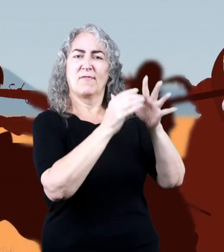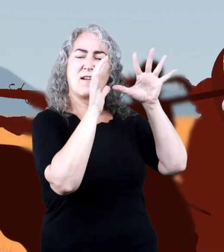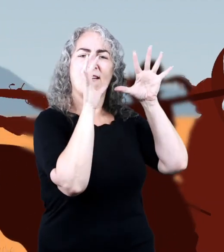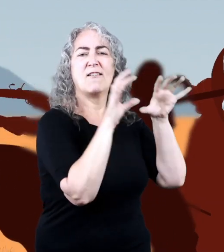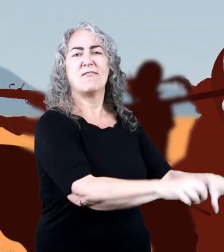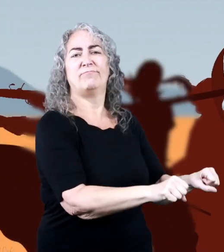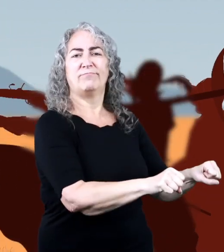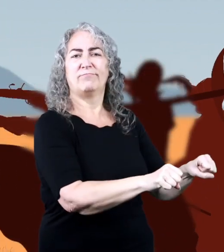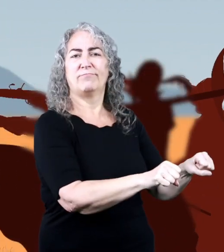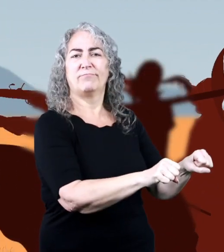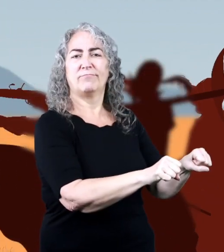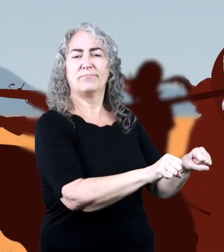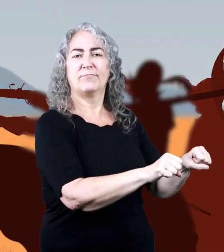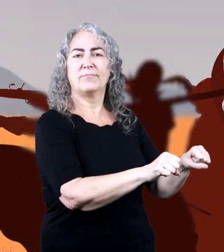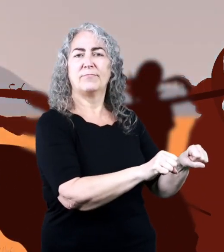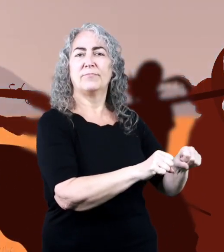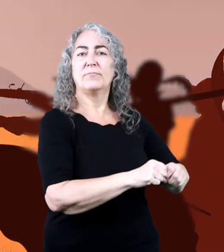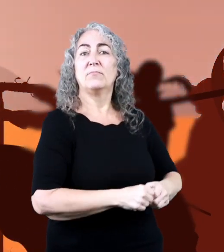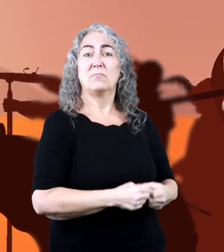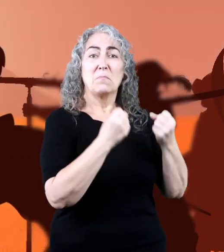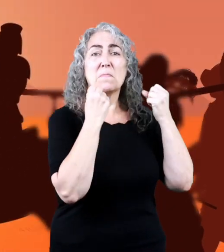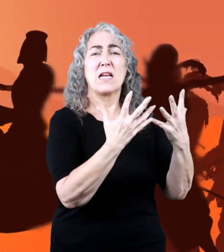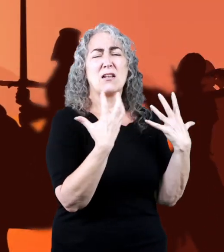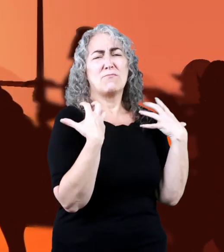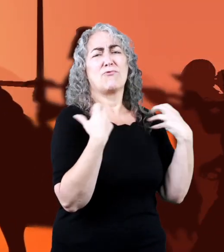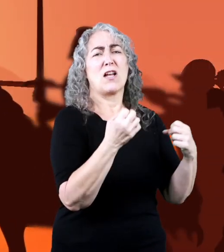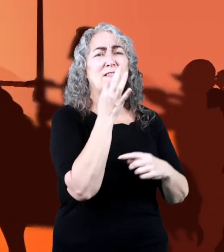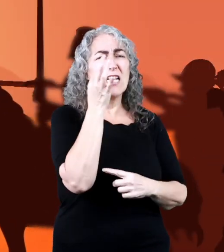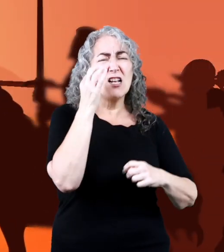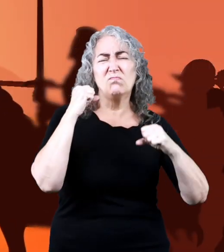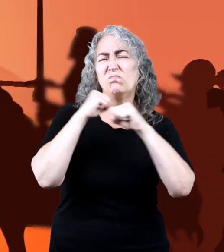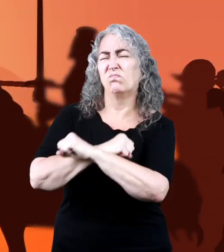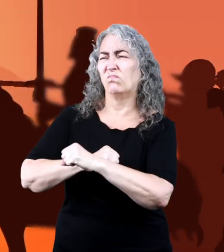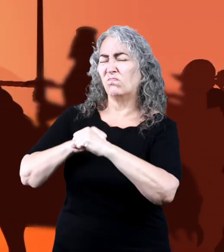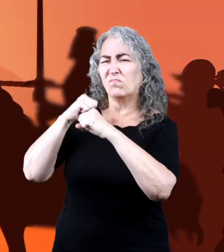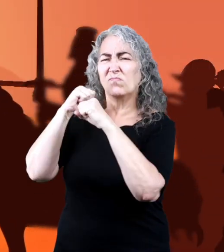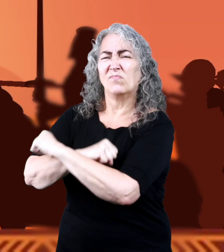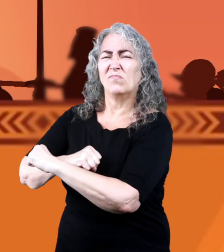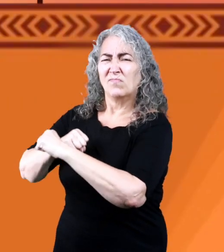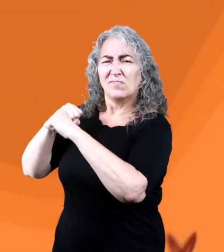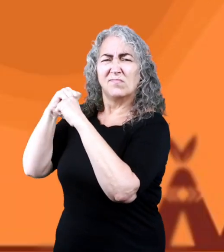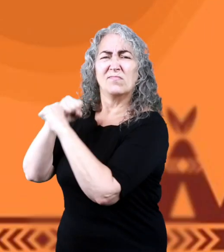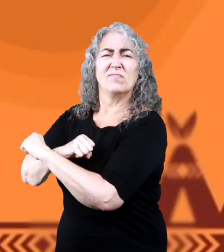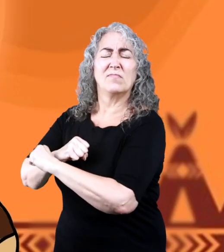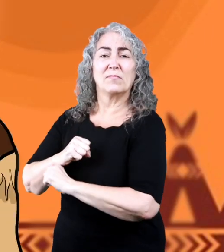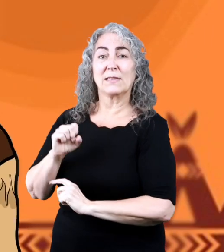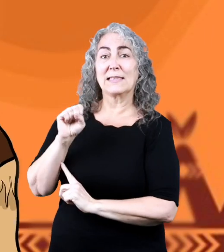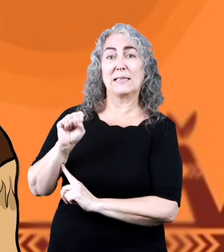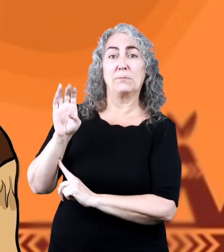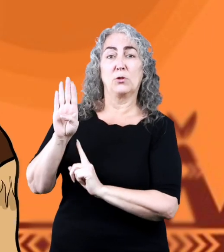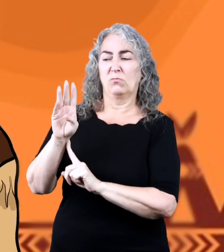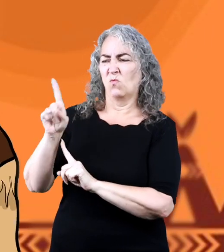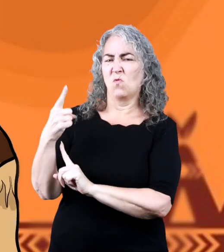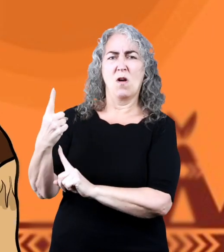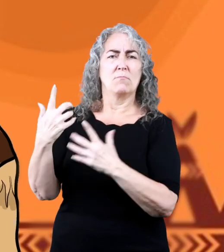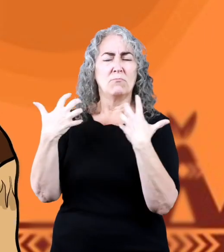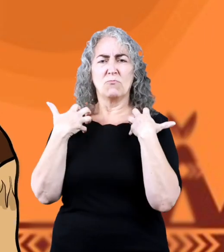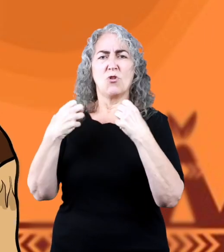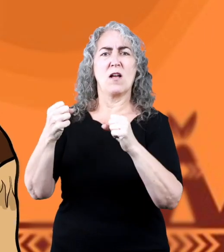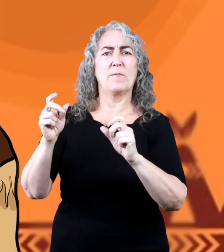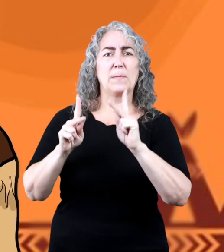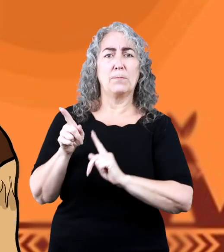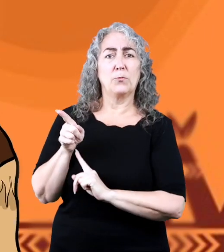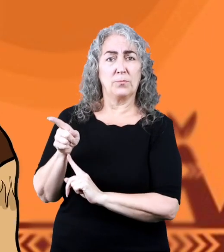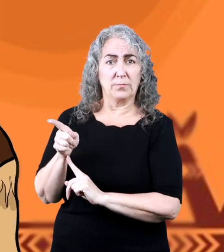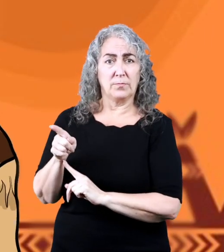freedom came under attack, and many brave indigenous people fought back. Sitting Bull was one of these brave